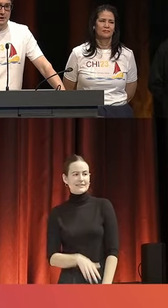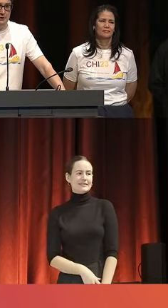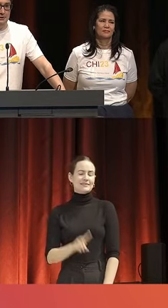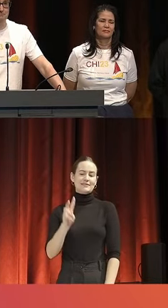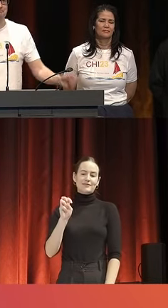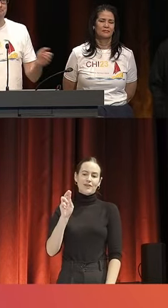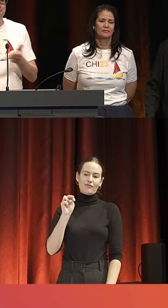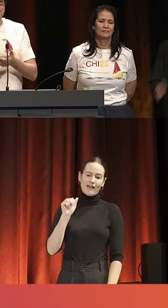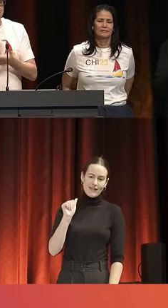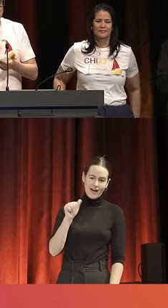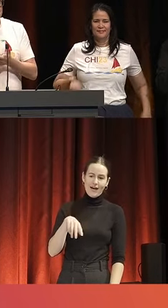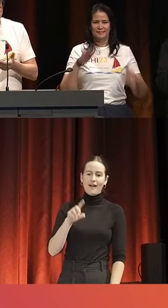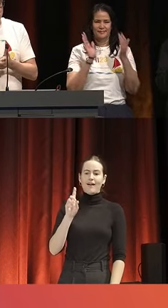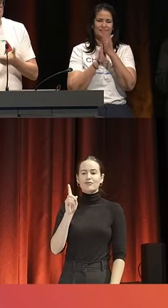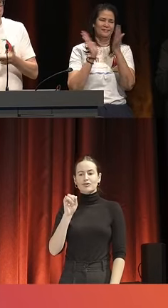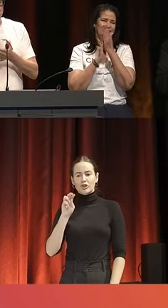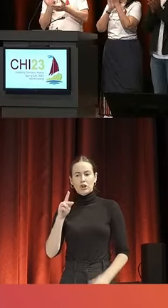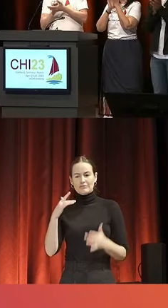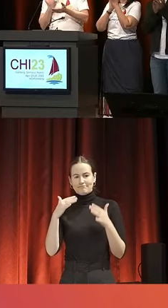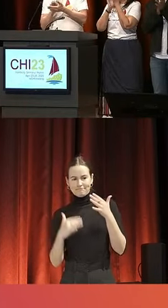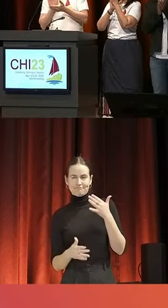Rainer Malaka.